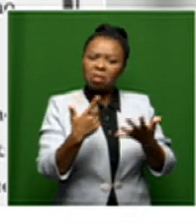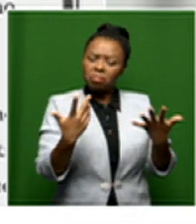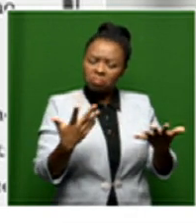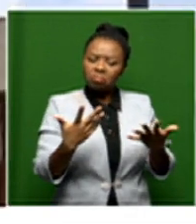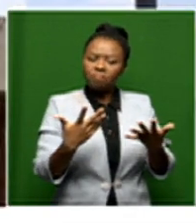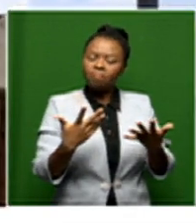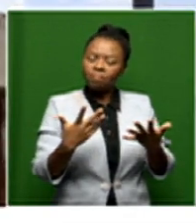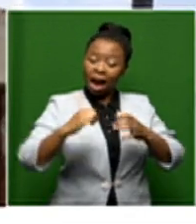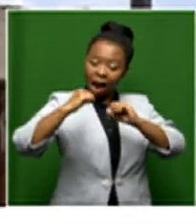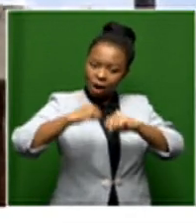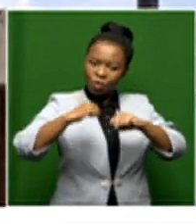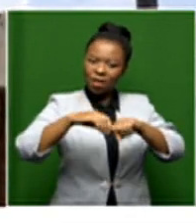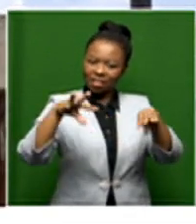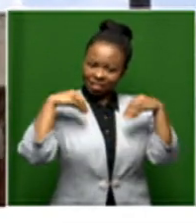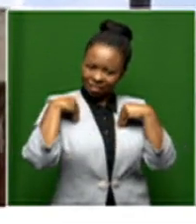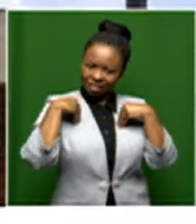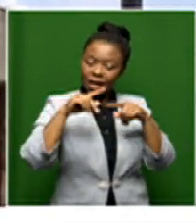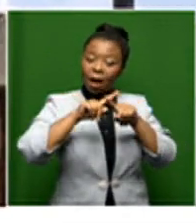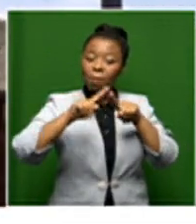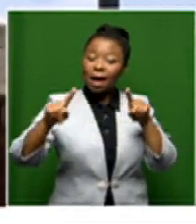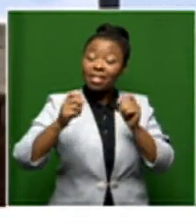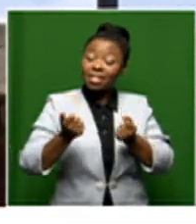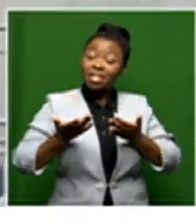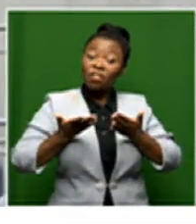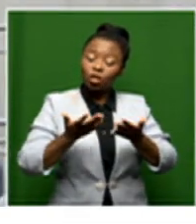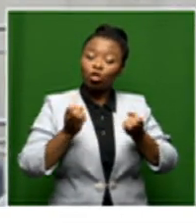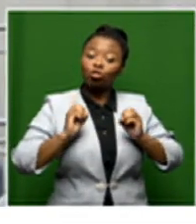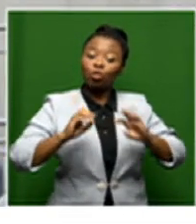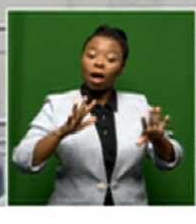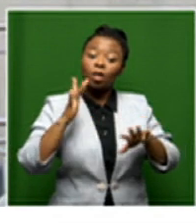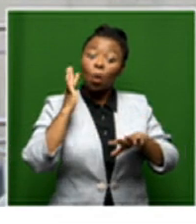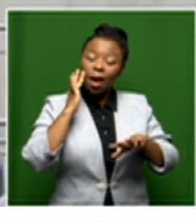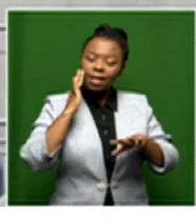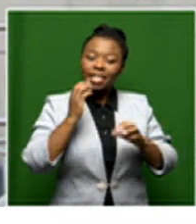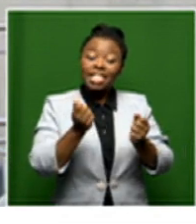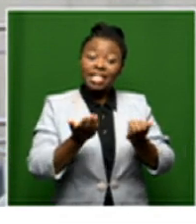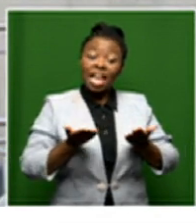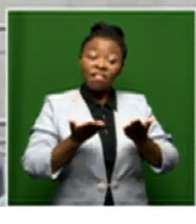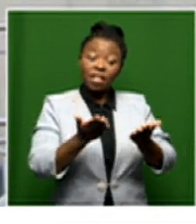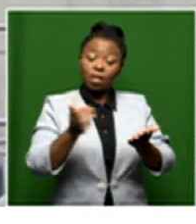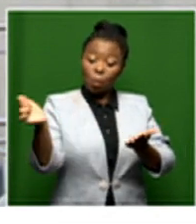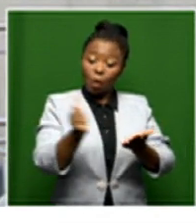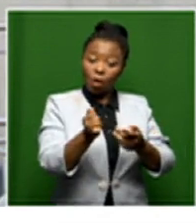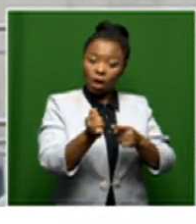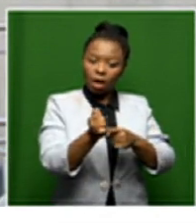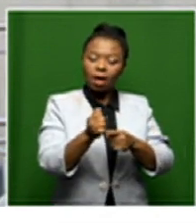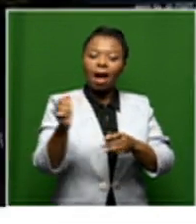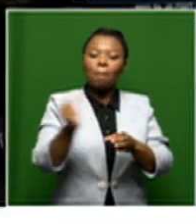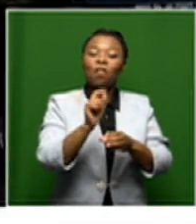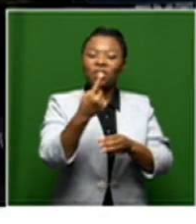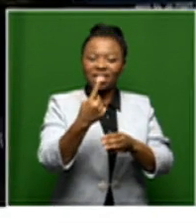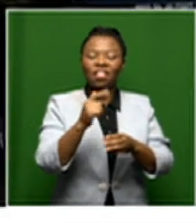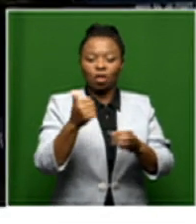the agreement, they will only hand over the services after the service provider has been appointed. The